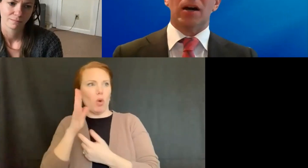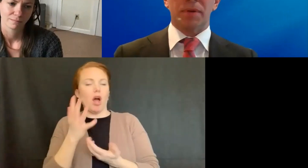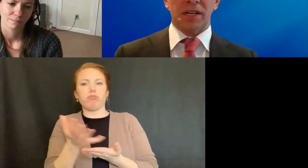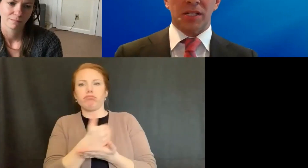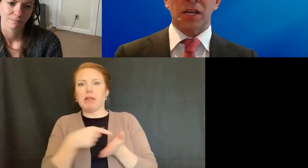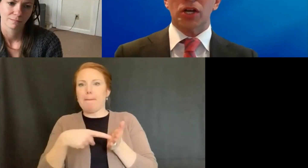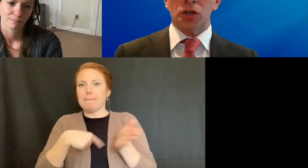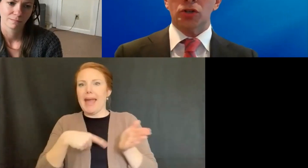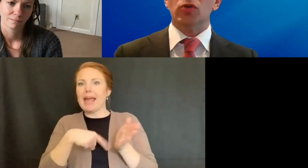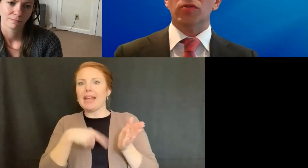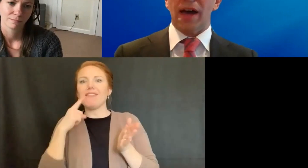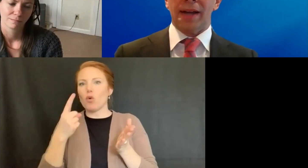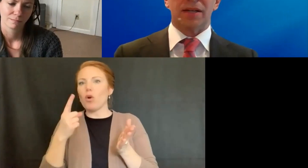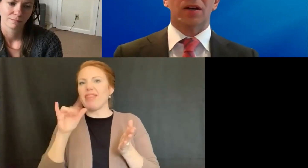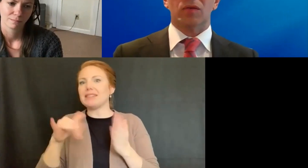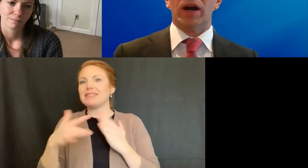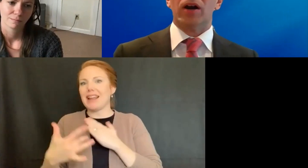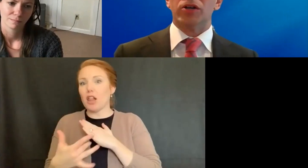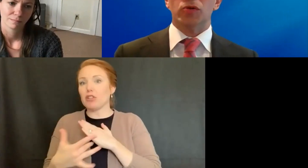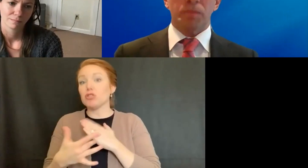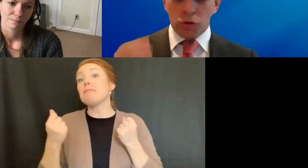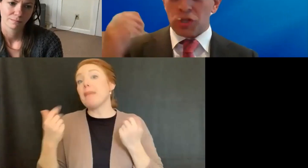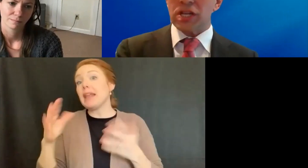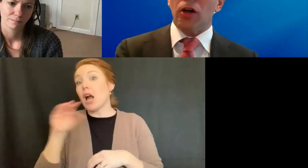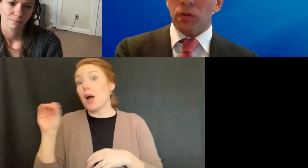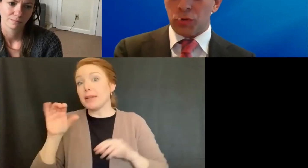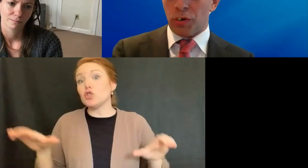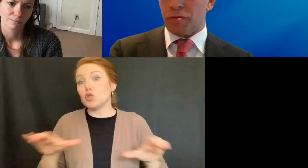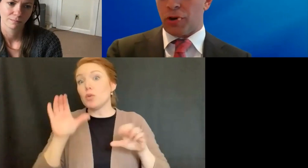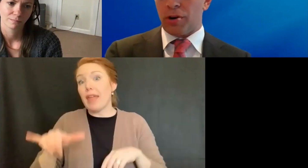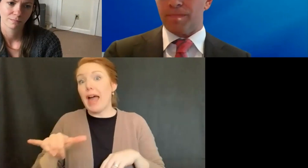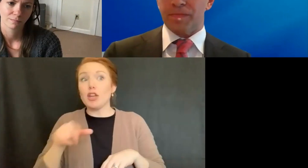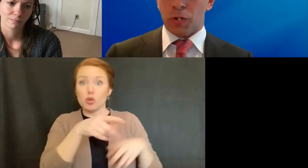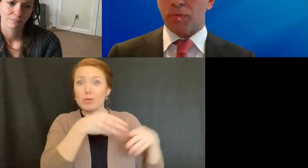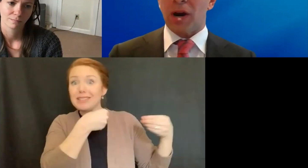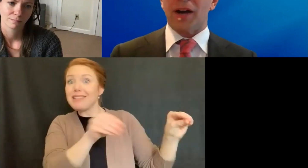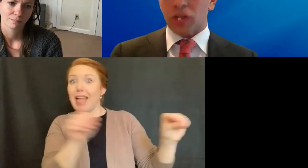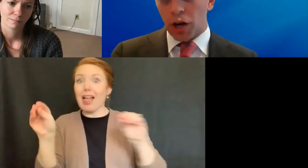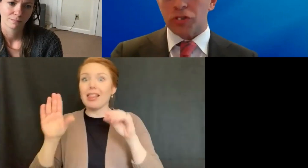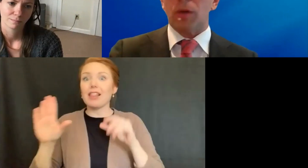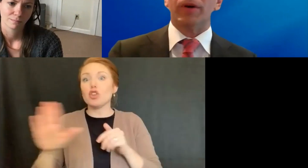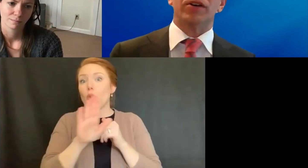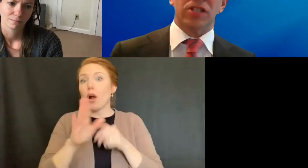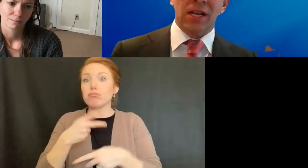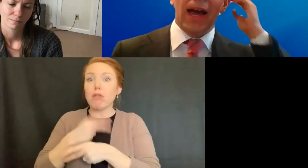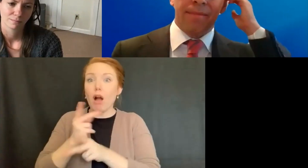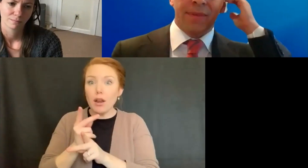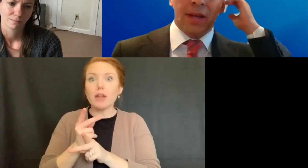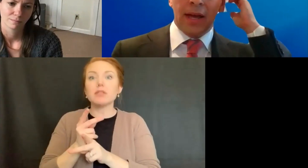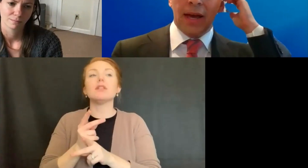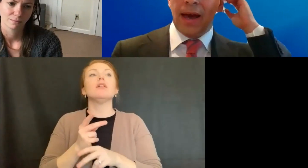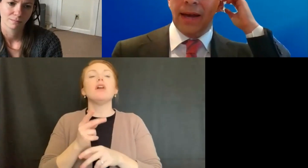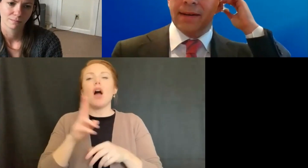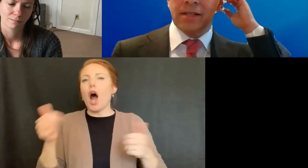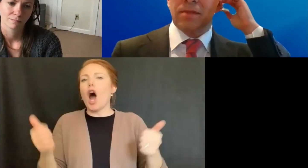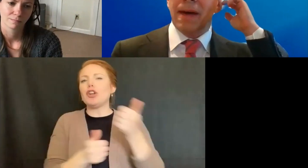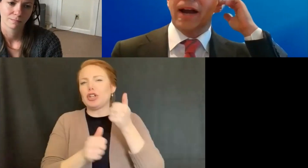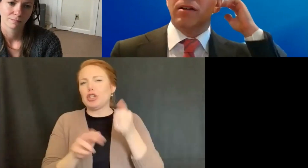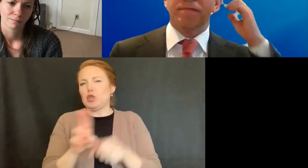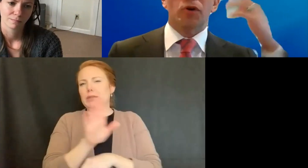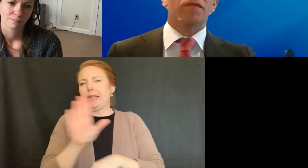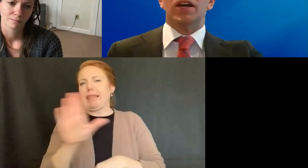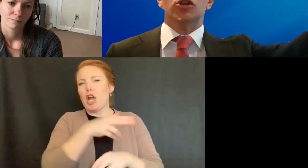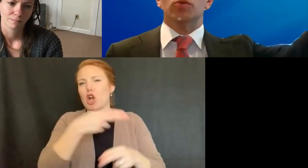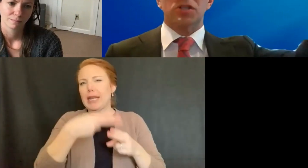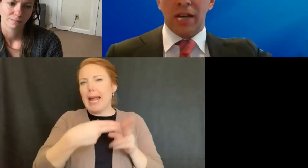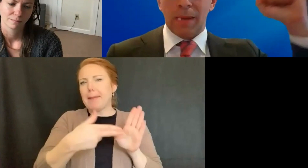technology. Many companies do that, where you sell sort of your product under someone else's name. And it doesn't